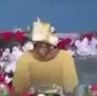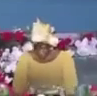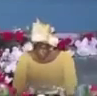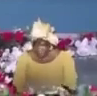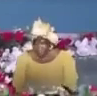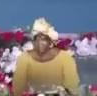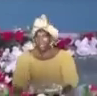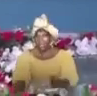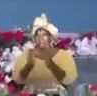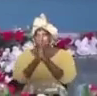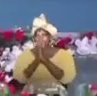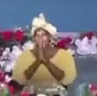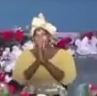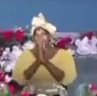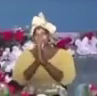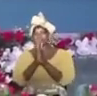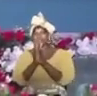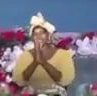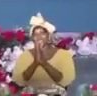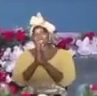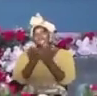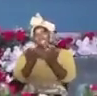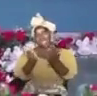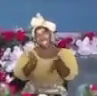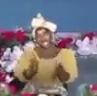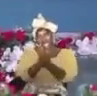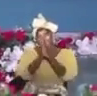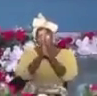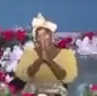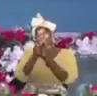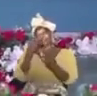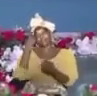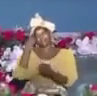Someone pray. Someone pray.